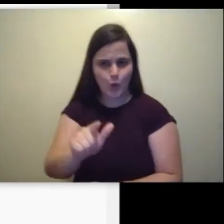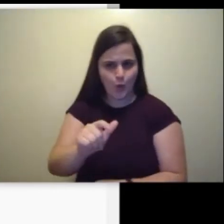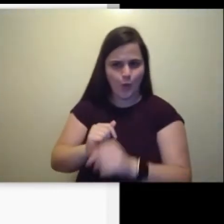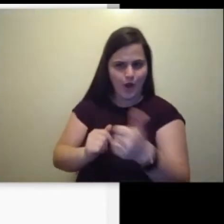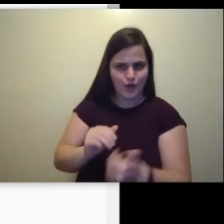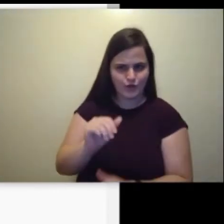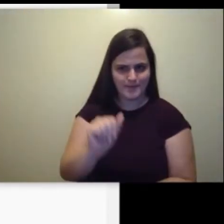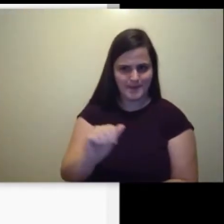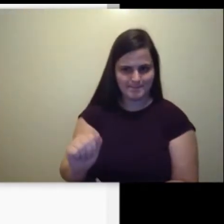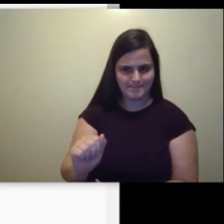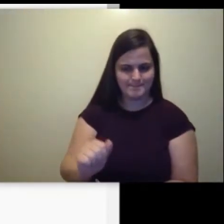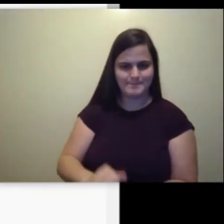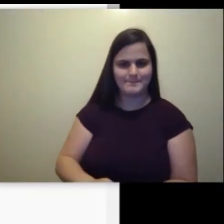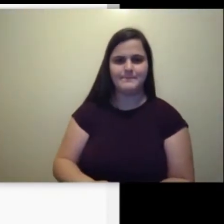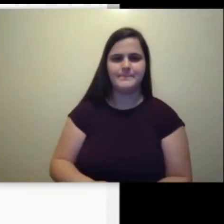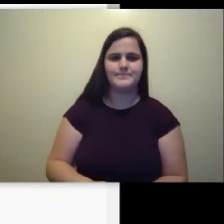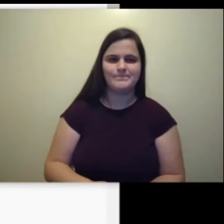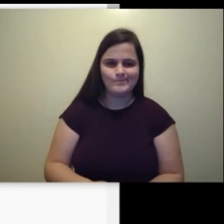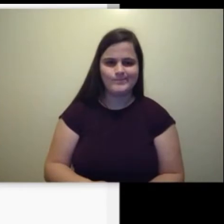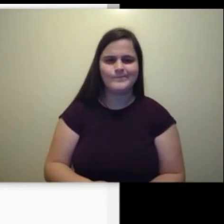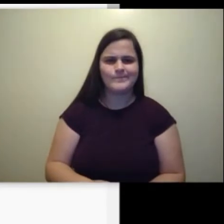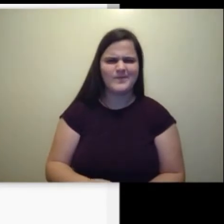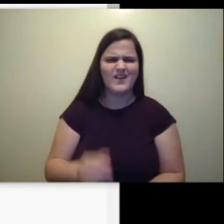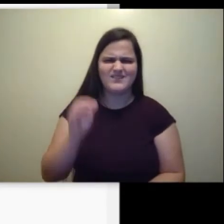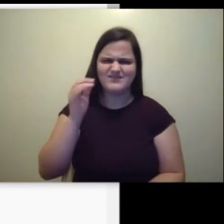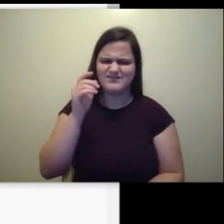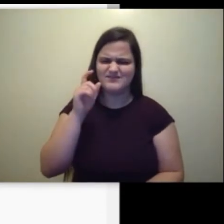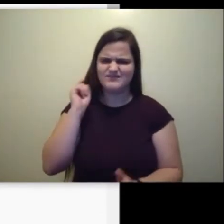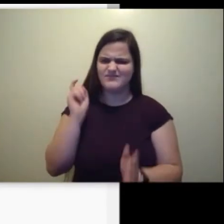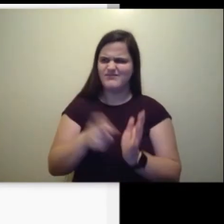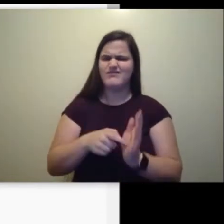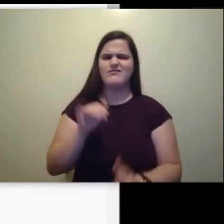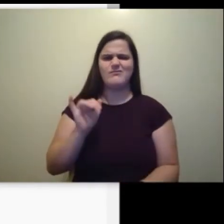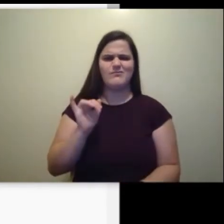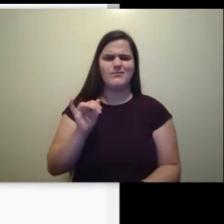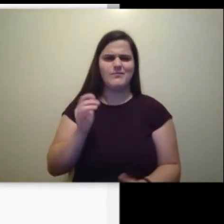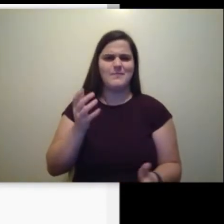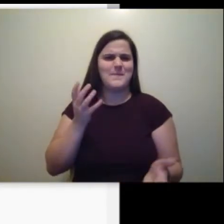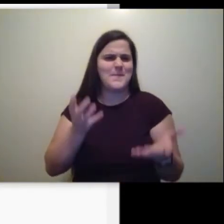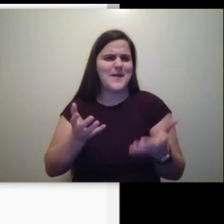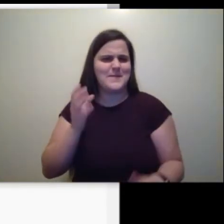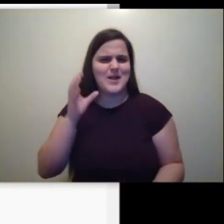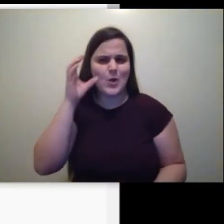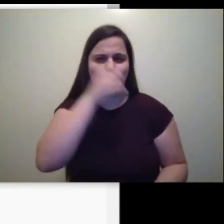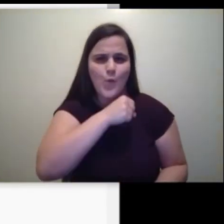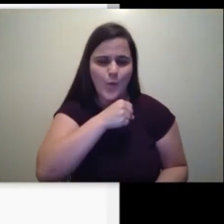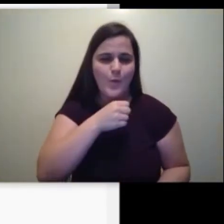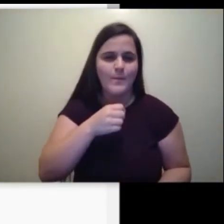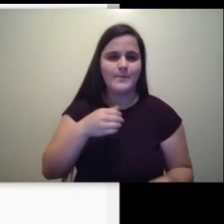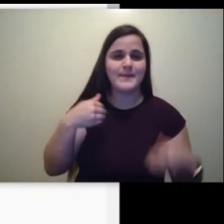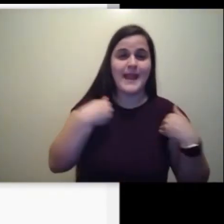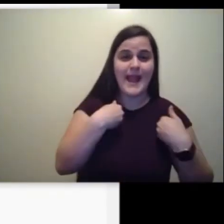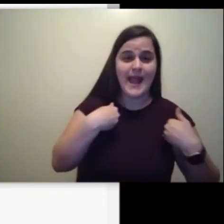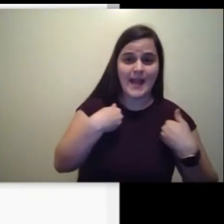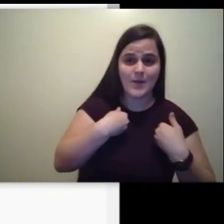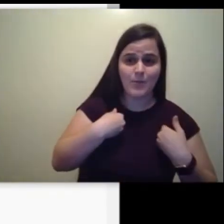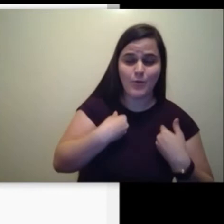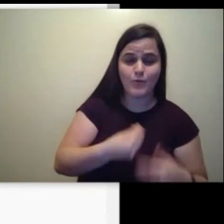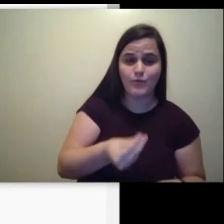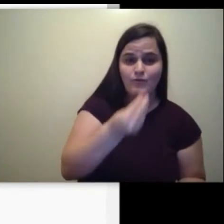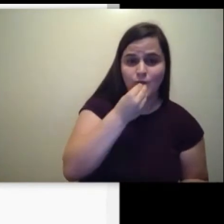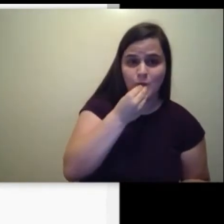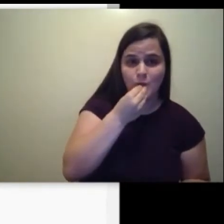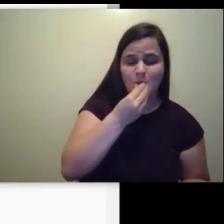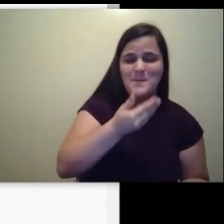of others. Hearing this, it might be easy to assume that animal-based foods provide